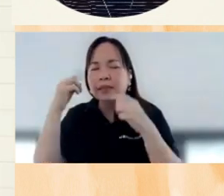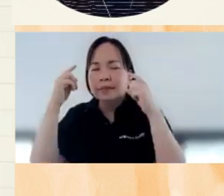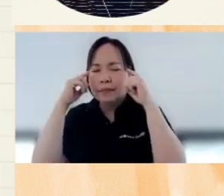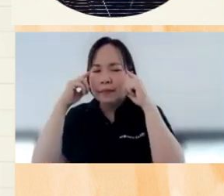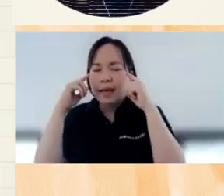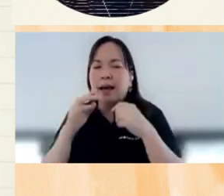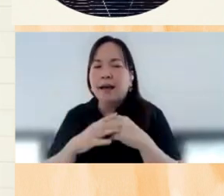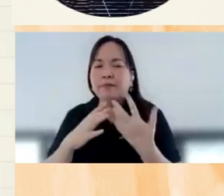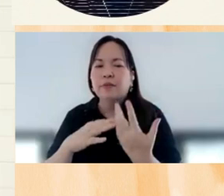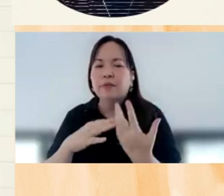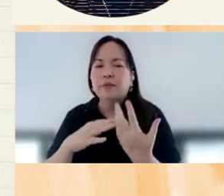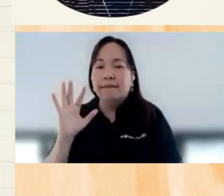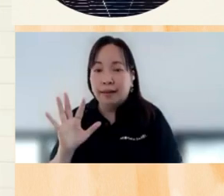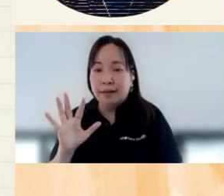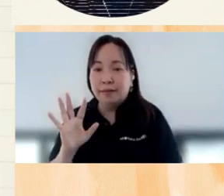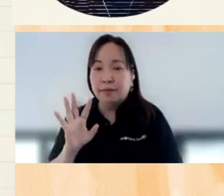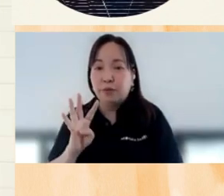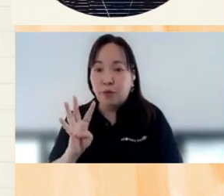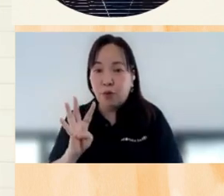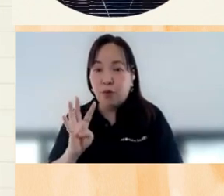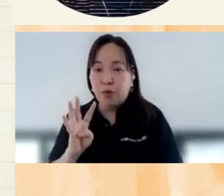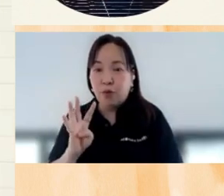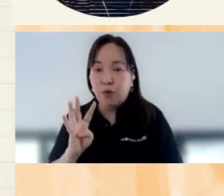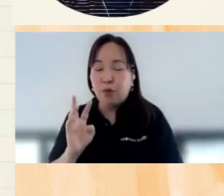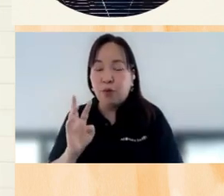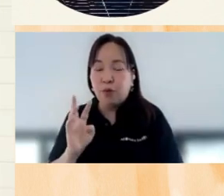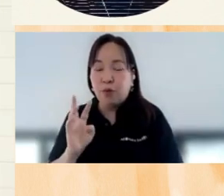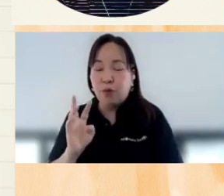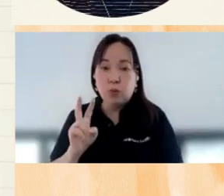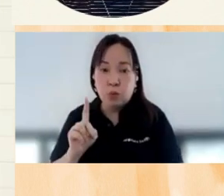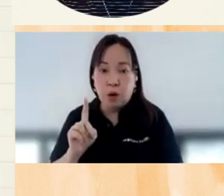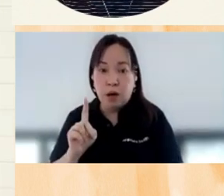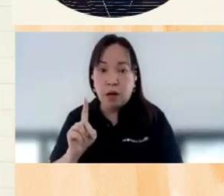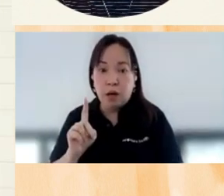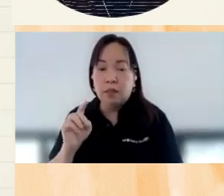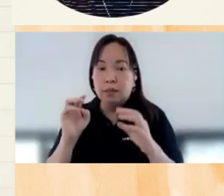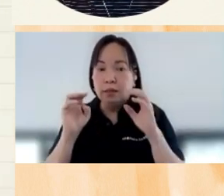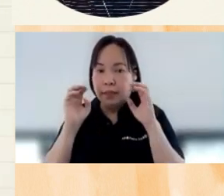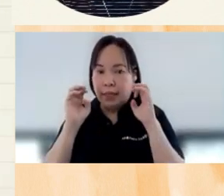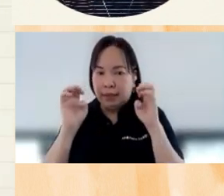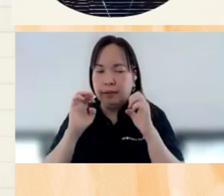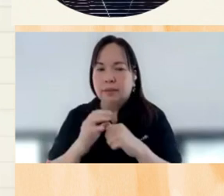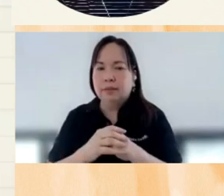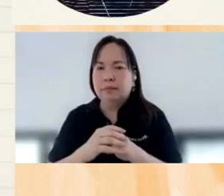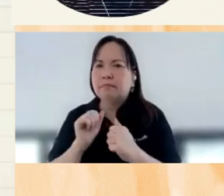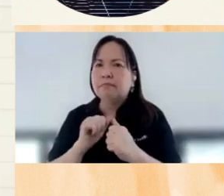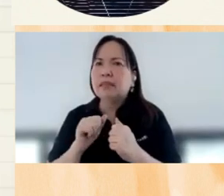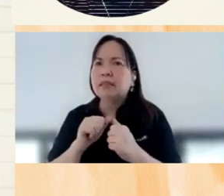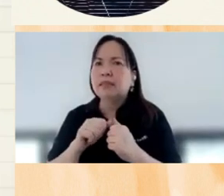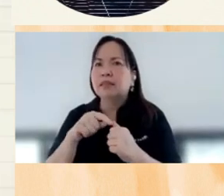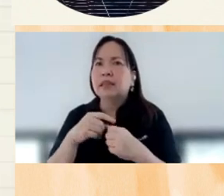is a grounding technique to help individuals stay present in the moment and reduce stress